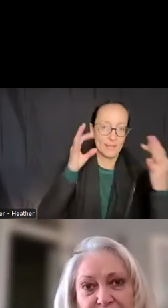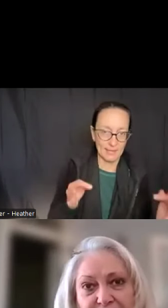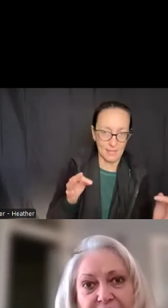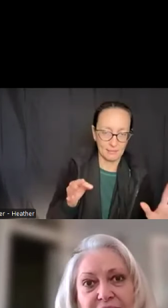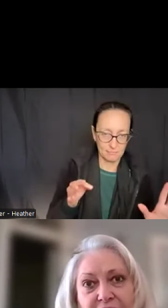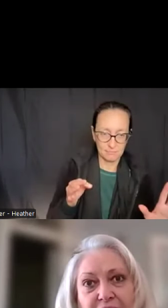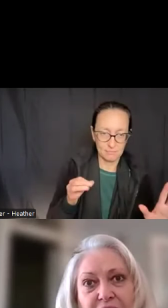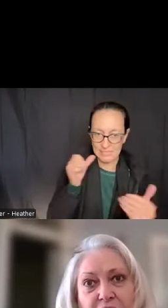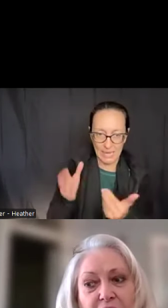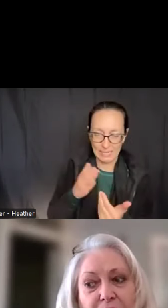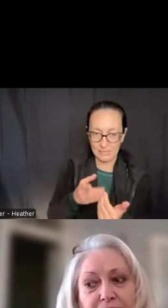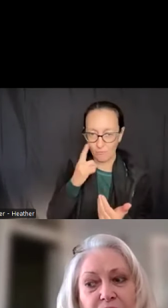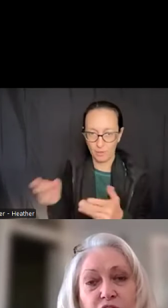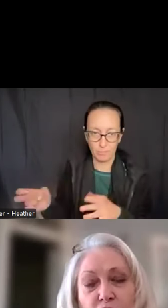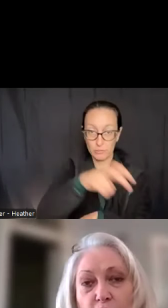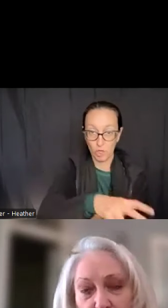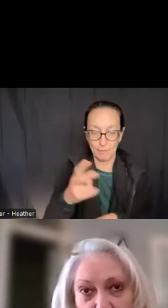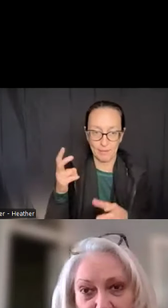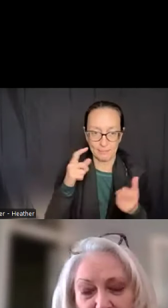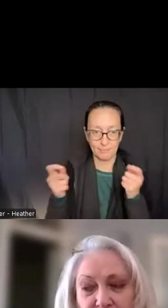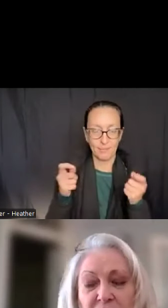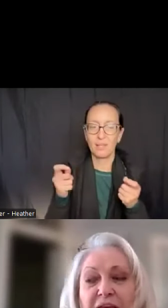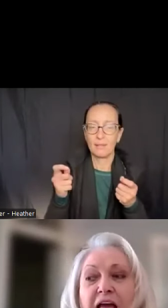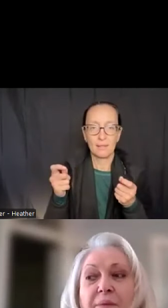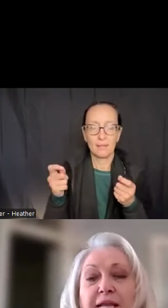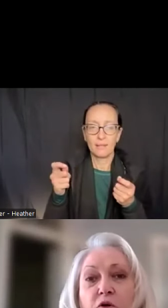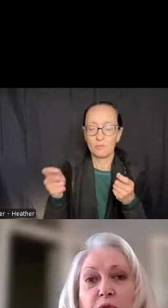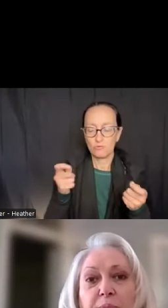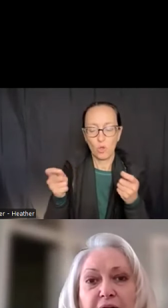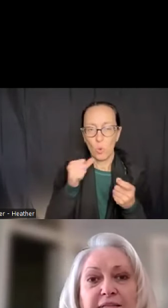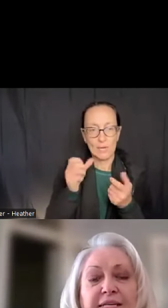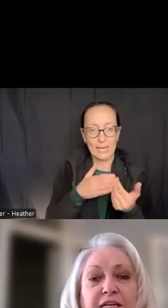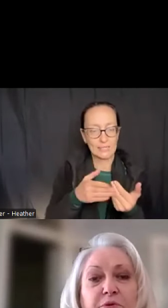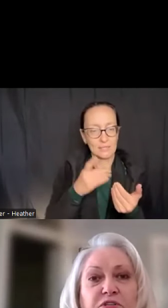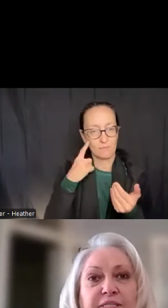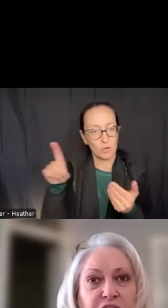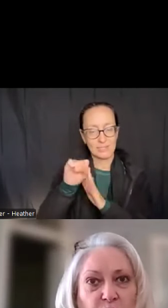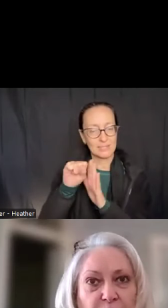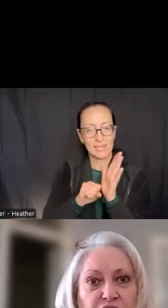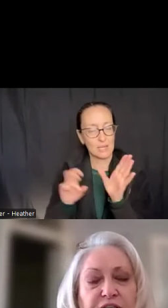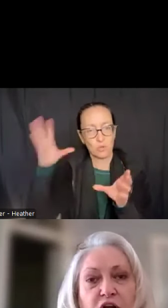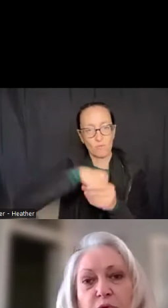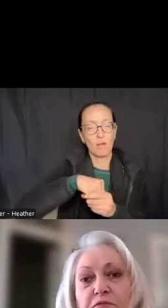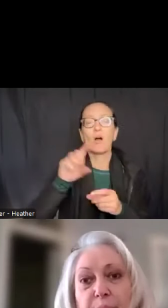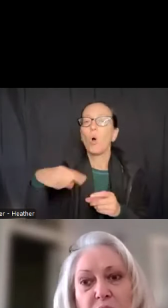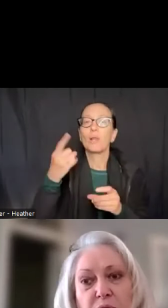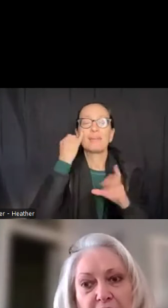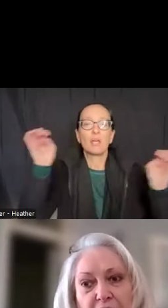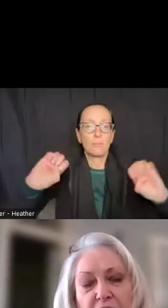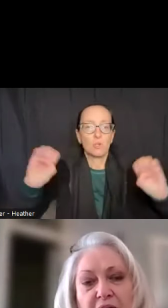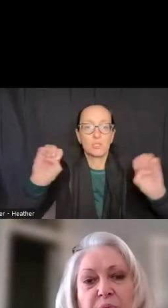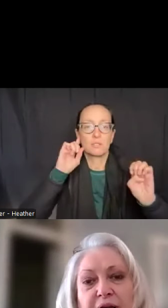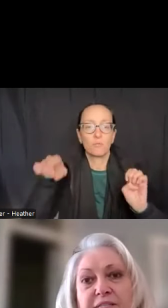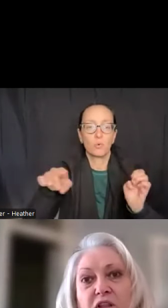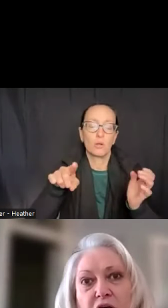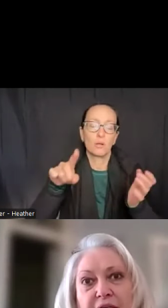way for the state to take control of your life. It only applies in emergency situations and only for medical